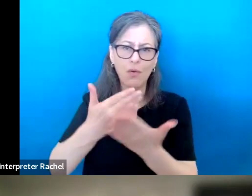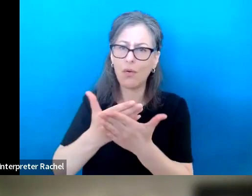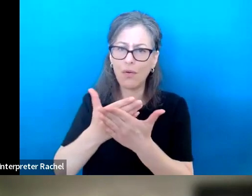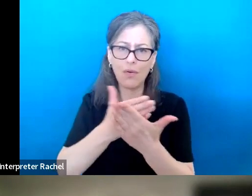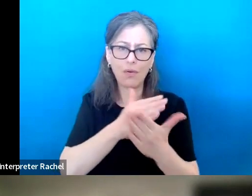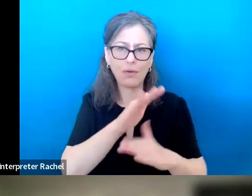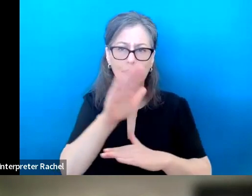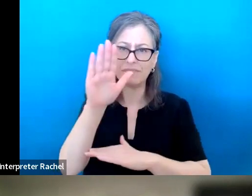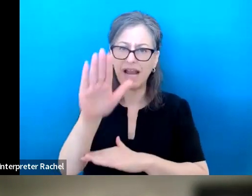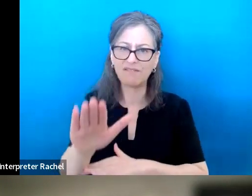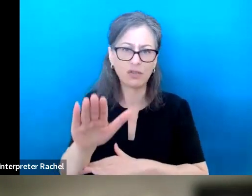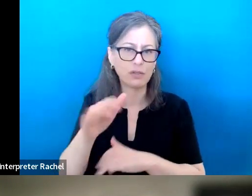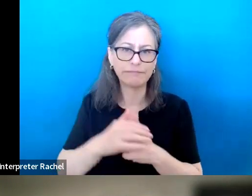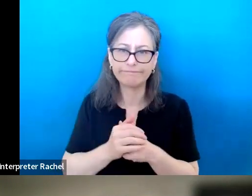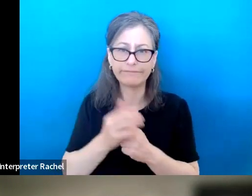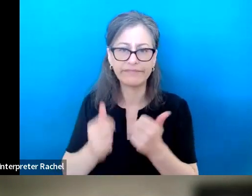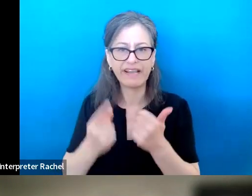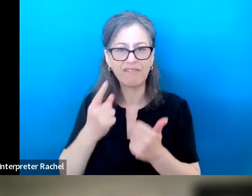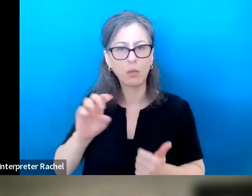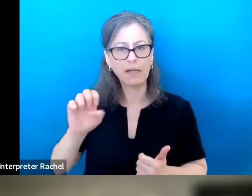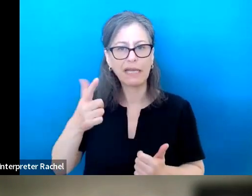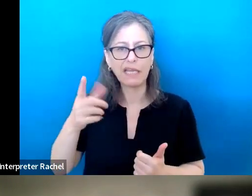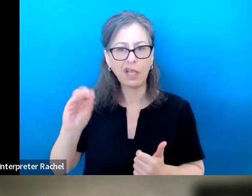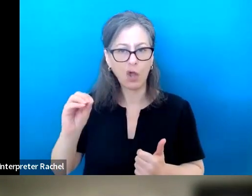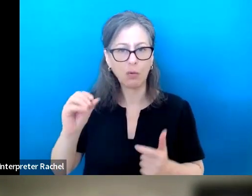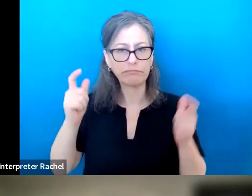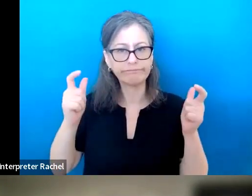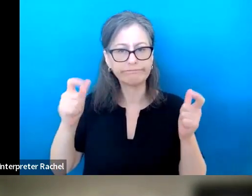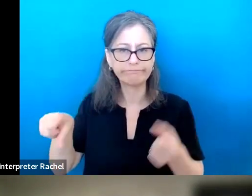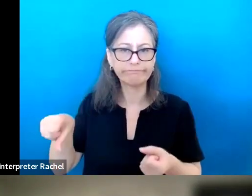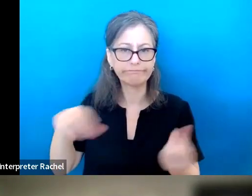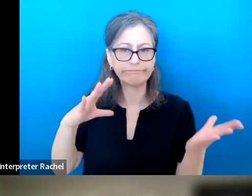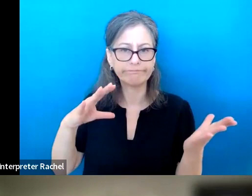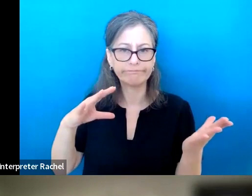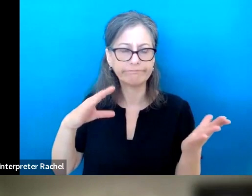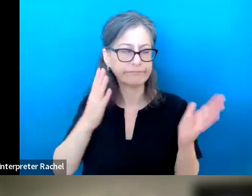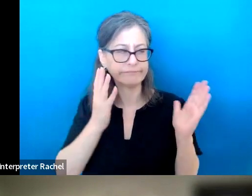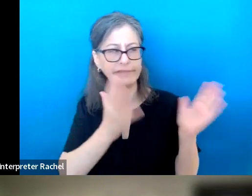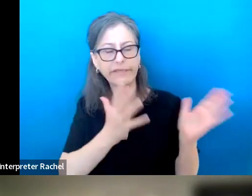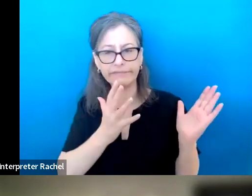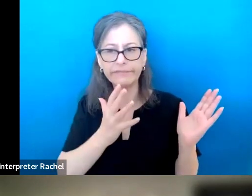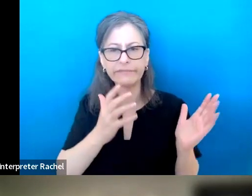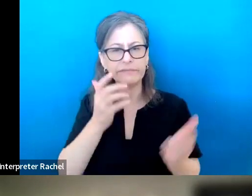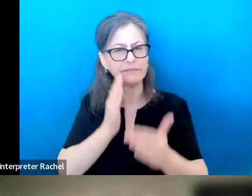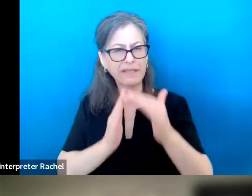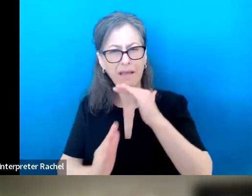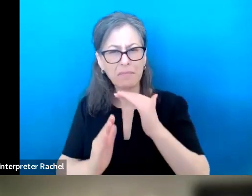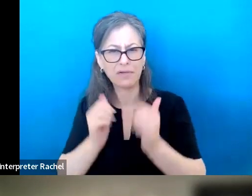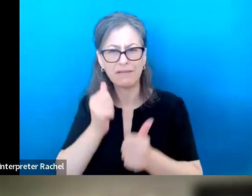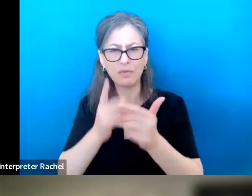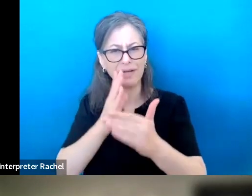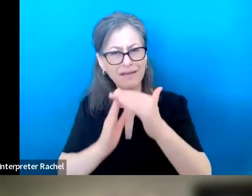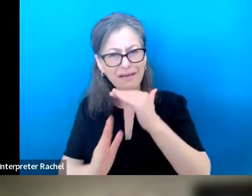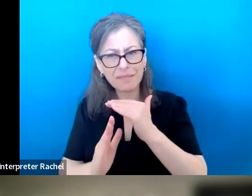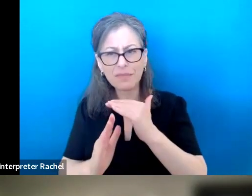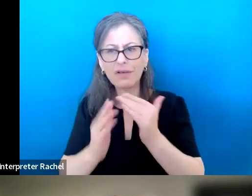would say. Everybody's ego was left at the door. Everybody was super humble, and there were a